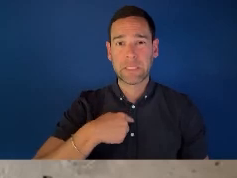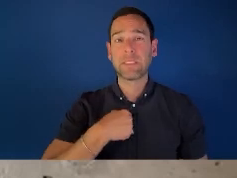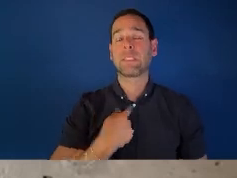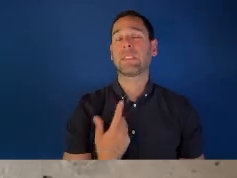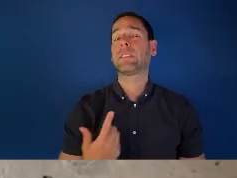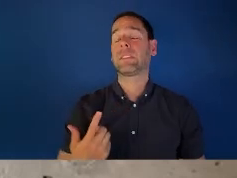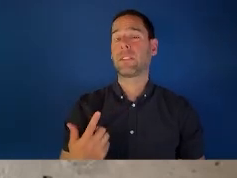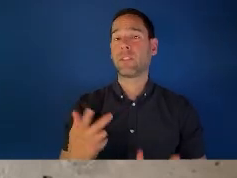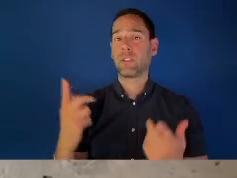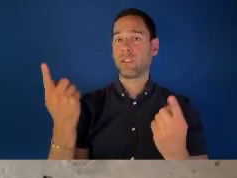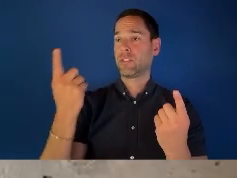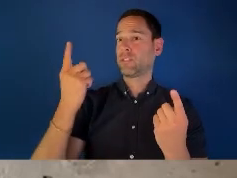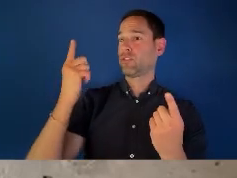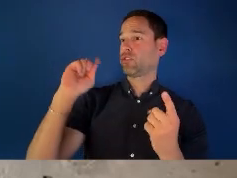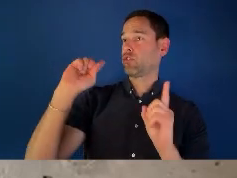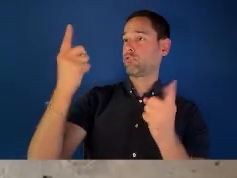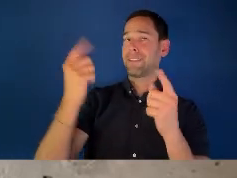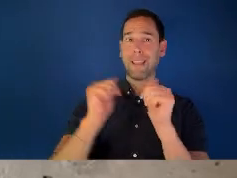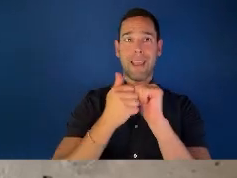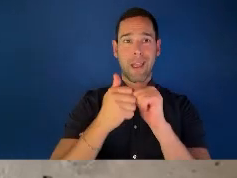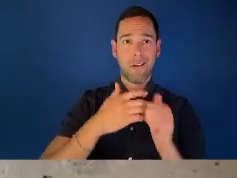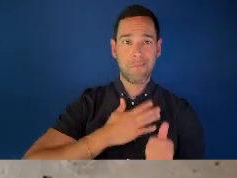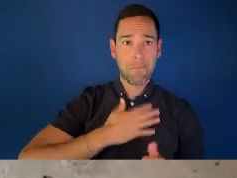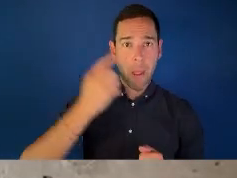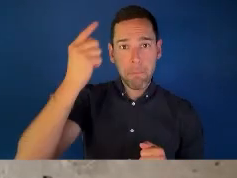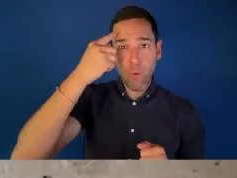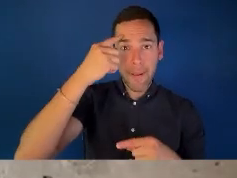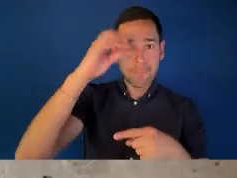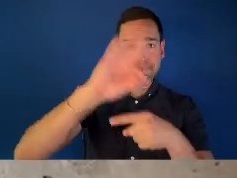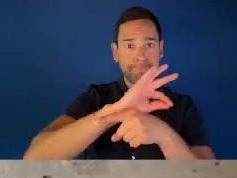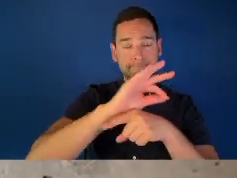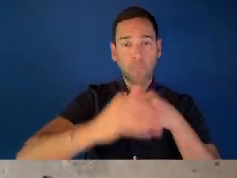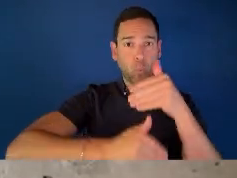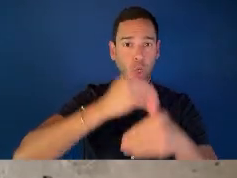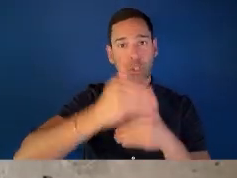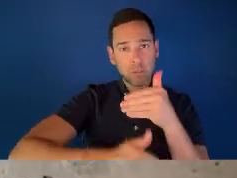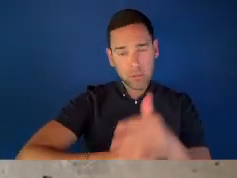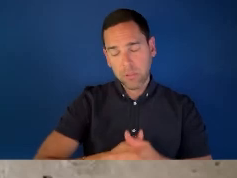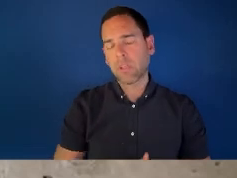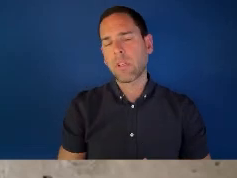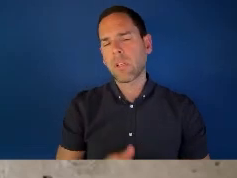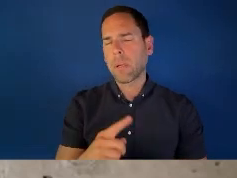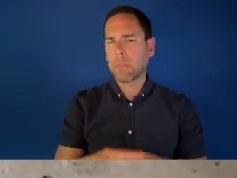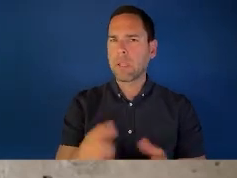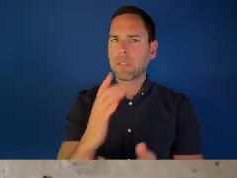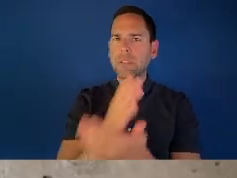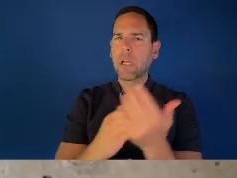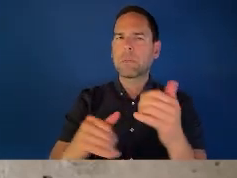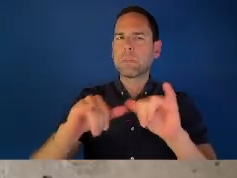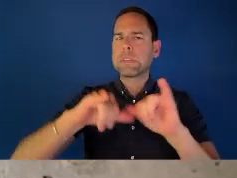have required attendance. Your grade gets dropped if you do not show up to class.